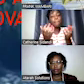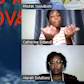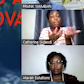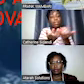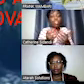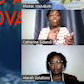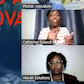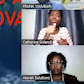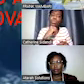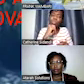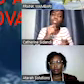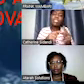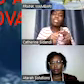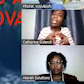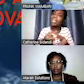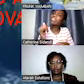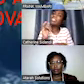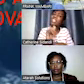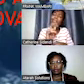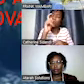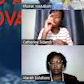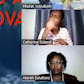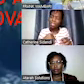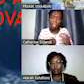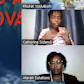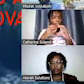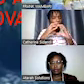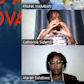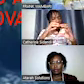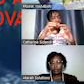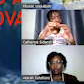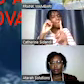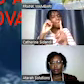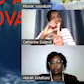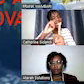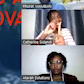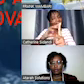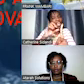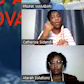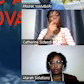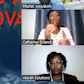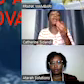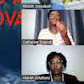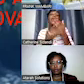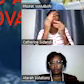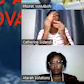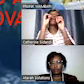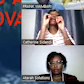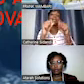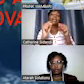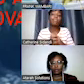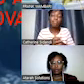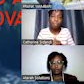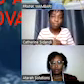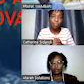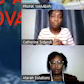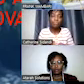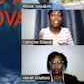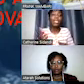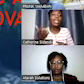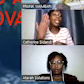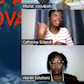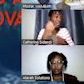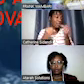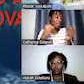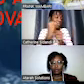like that. Have some coach, have some mentors who can help you. I said last year, you are